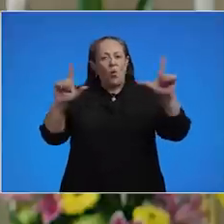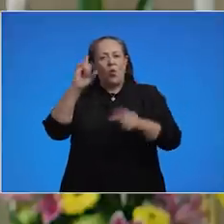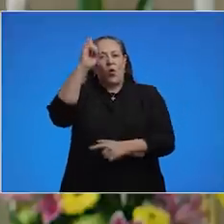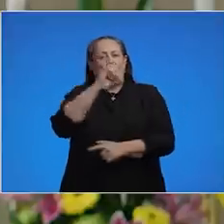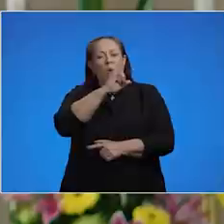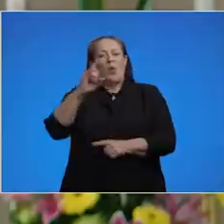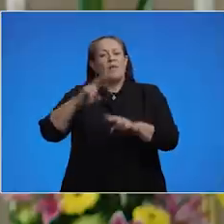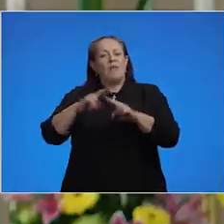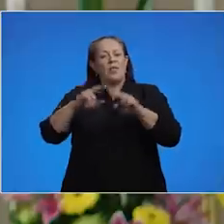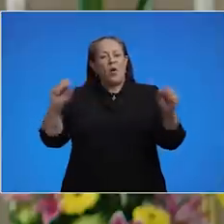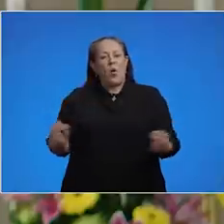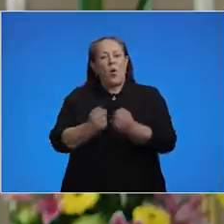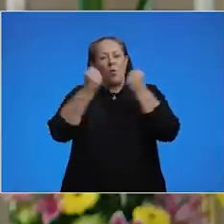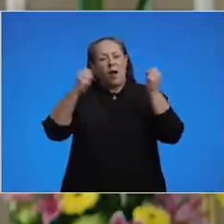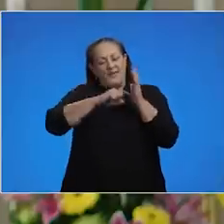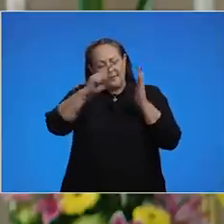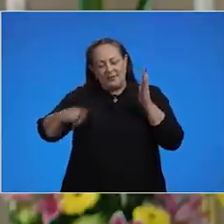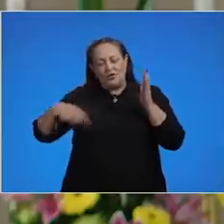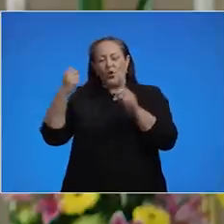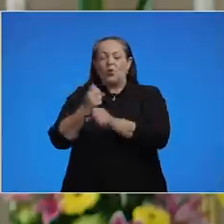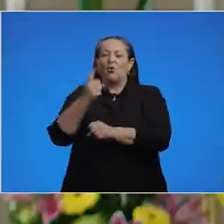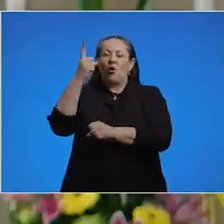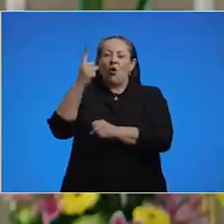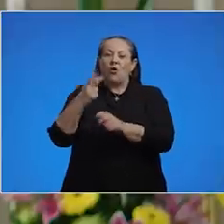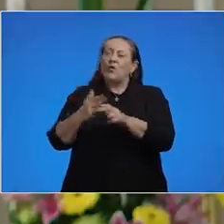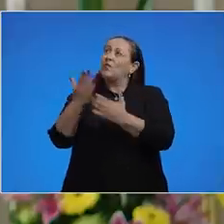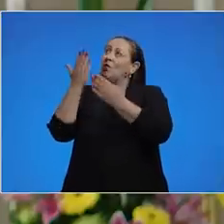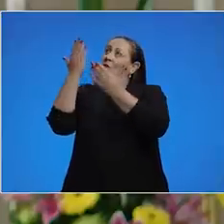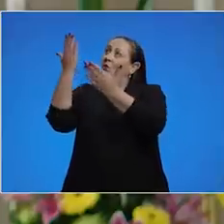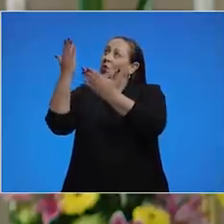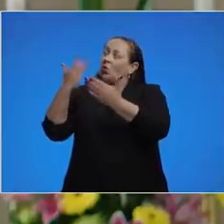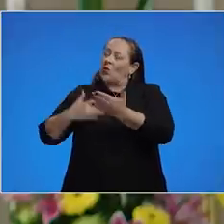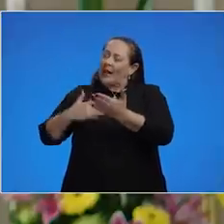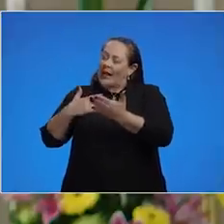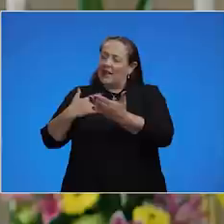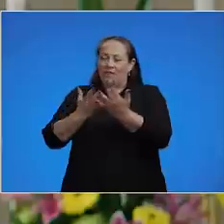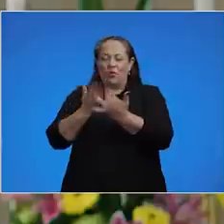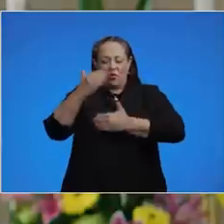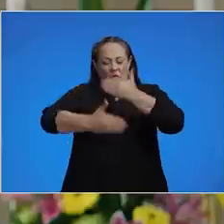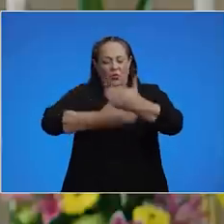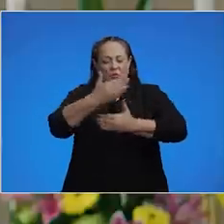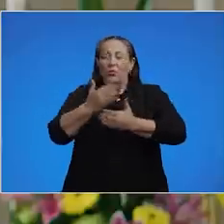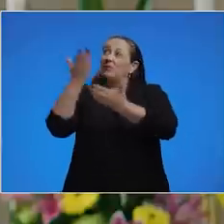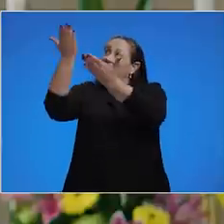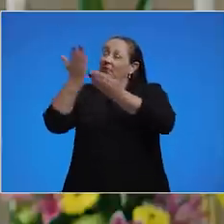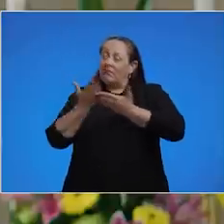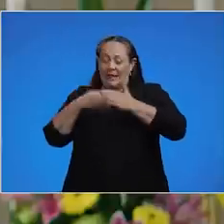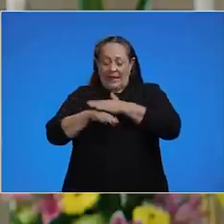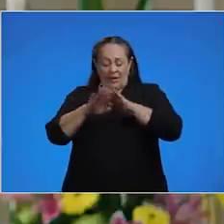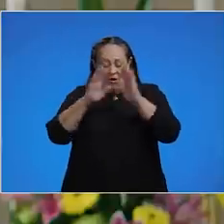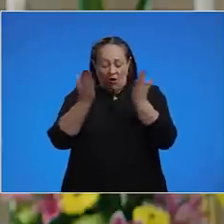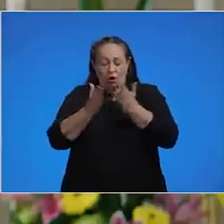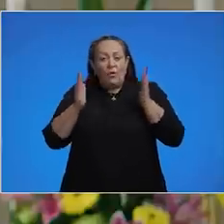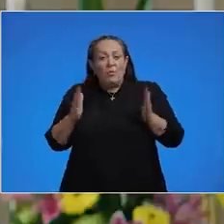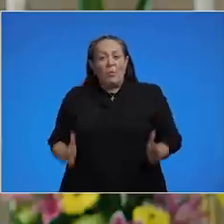thanks, Lord, Holy Father, Almighty and Eternal God. For in you we live and move and have our being,